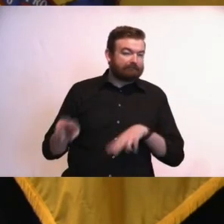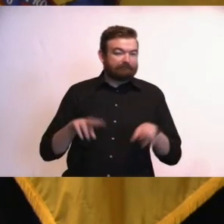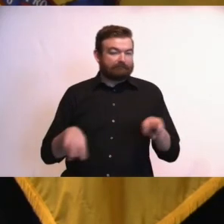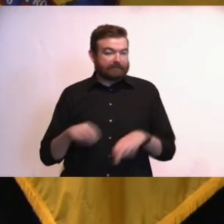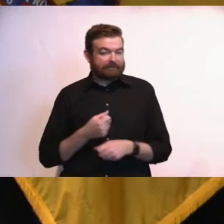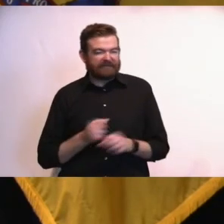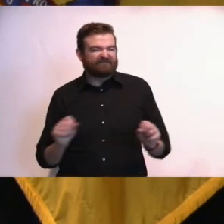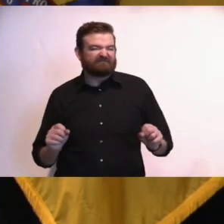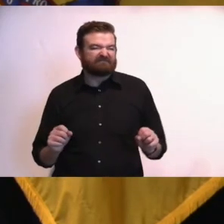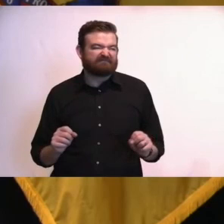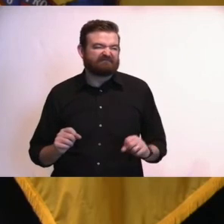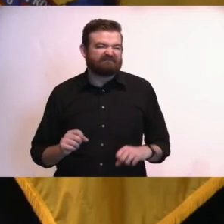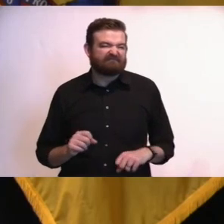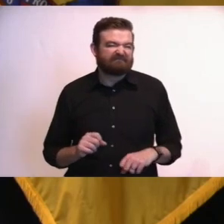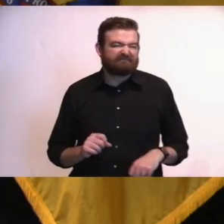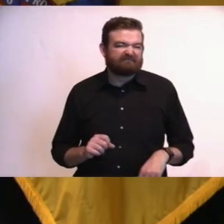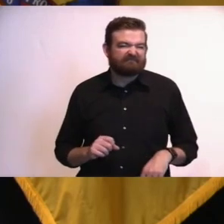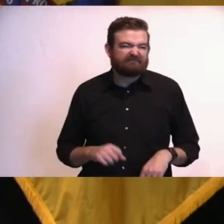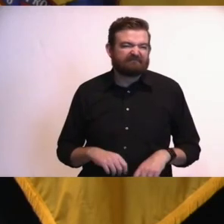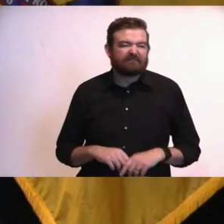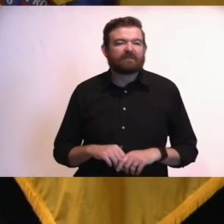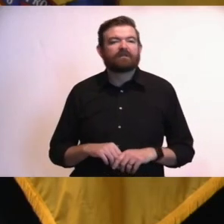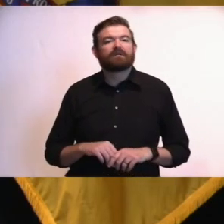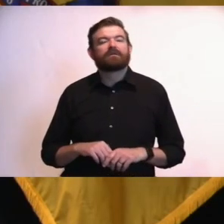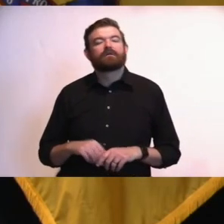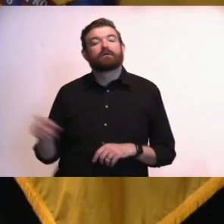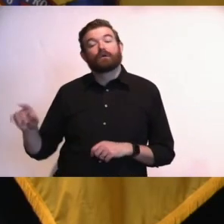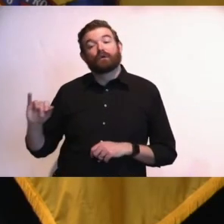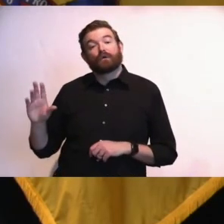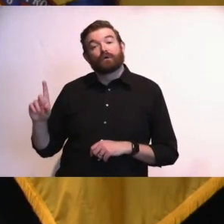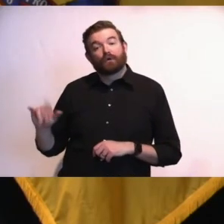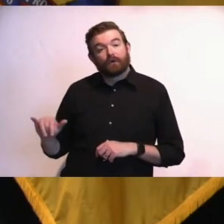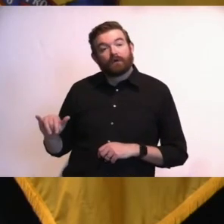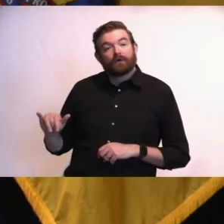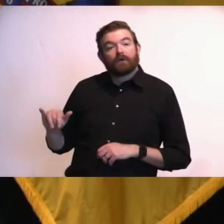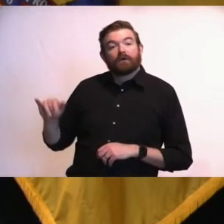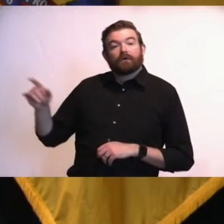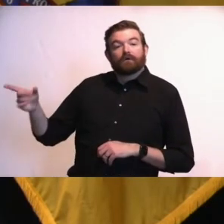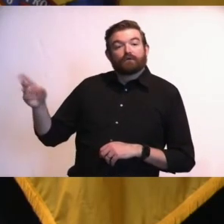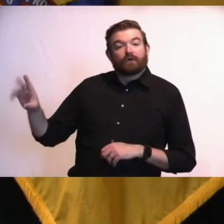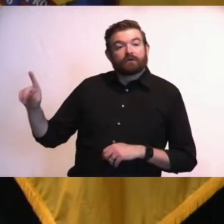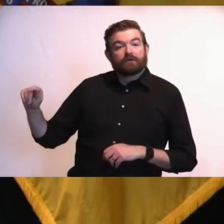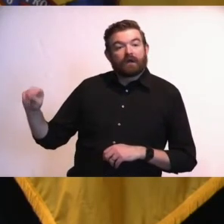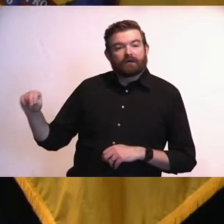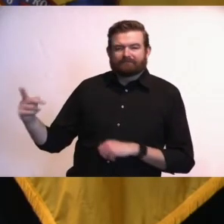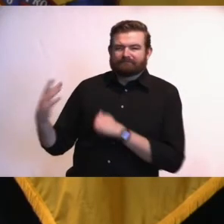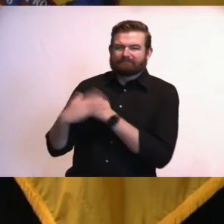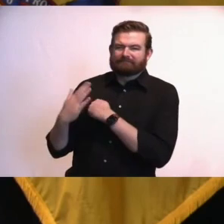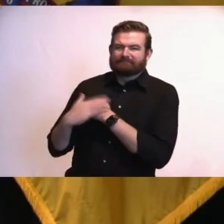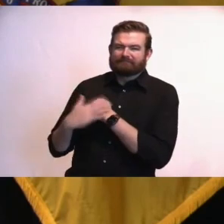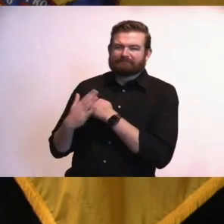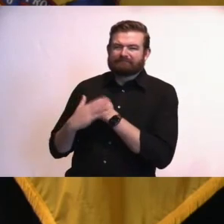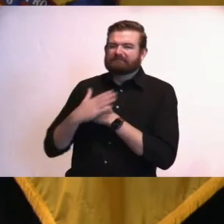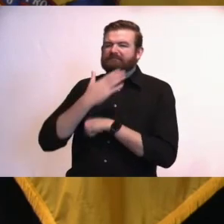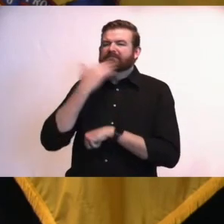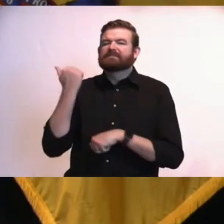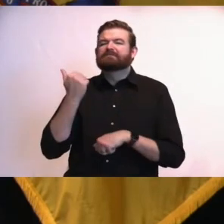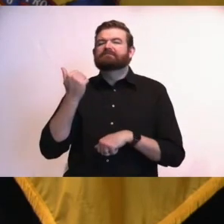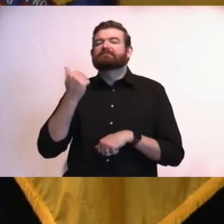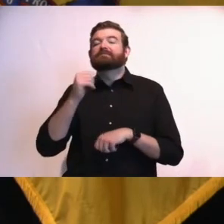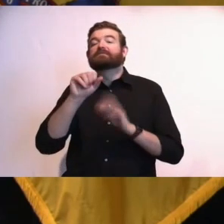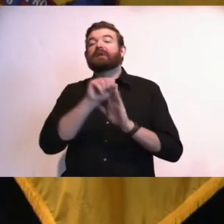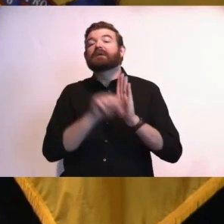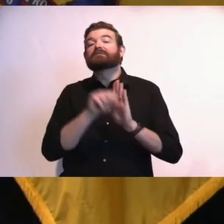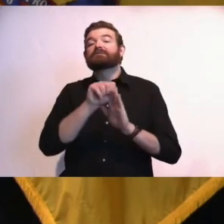to my right. I think they would want me to do what we're doing, which is to do it virtually, which is what we did last year. And I, please God, hope that next year we'll be in